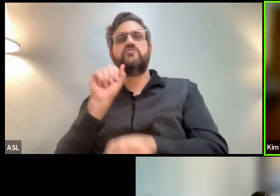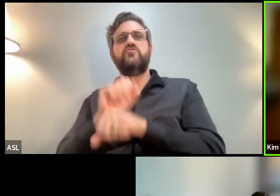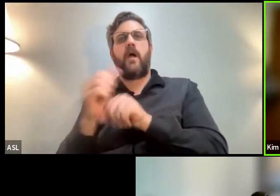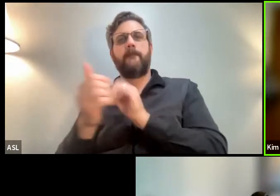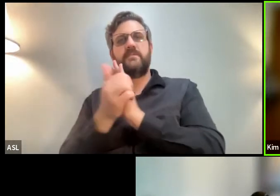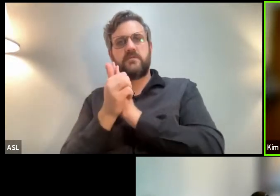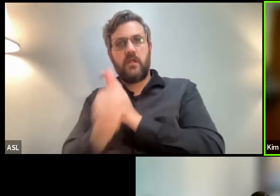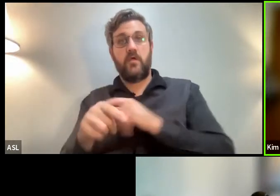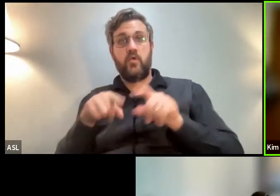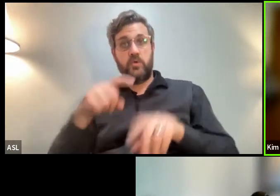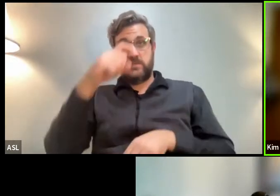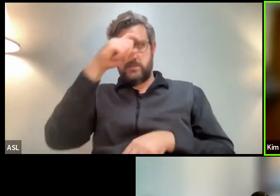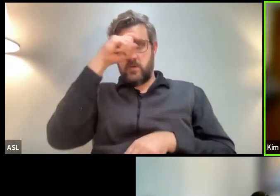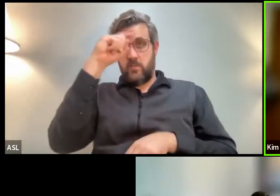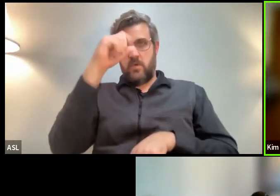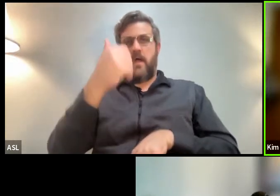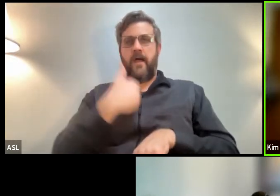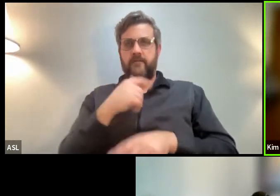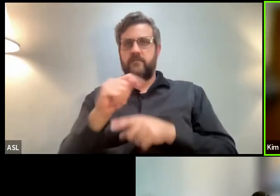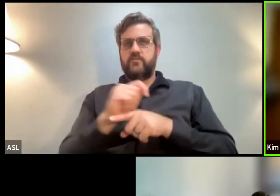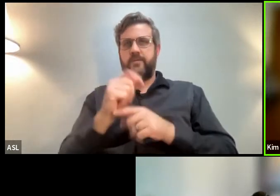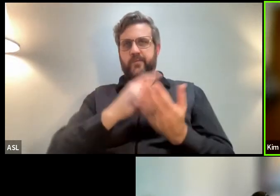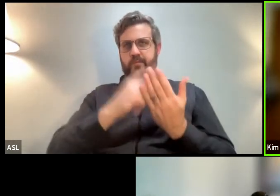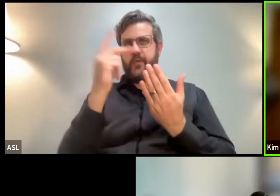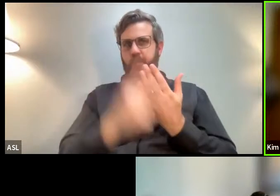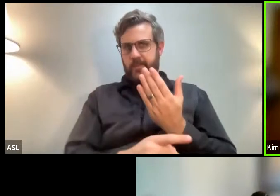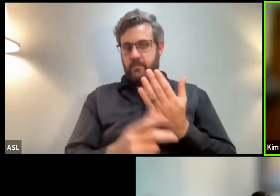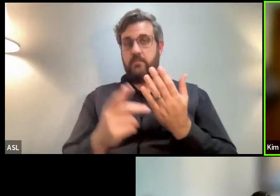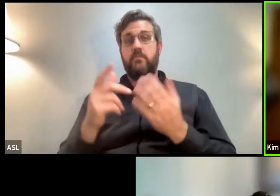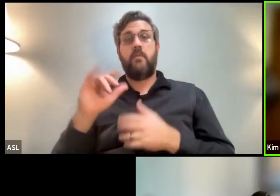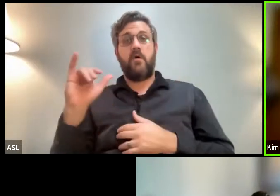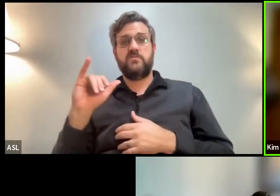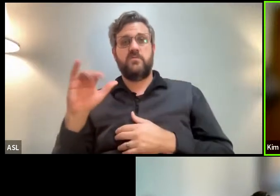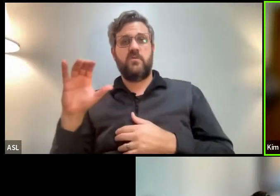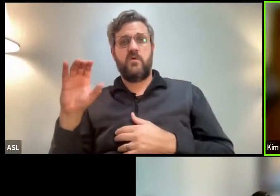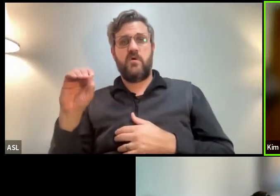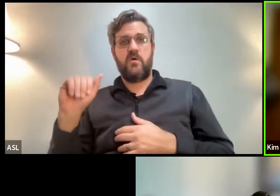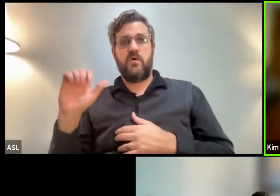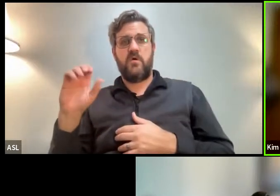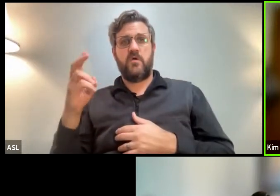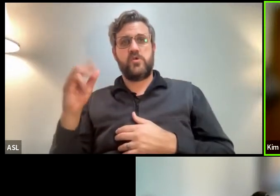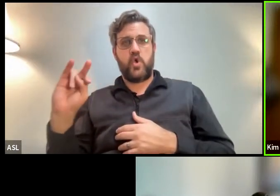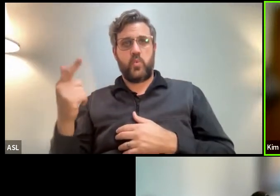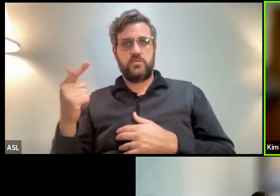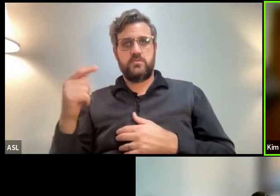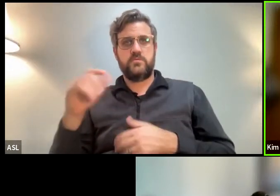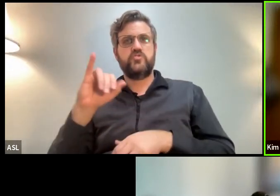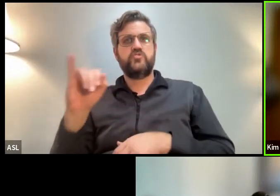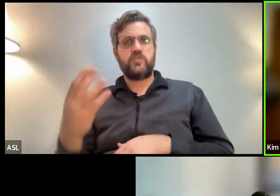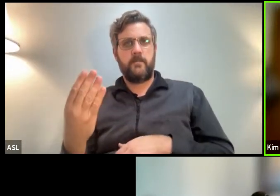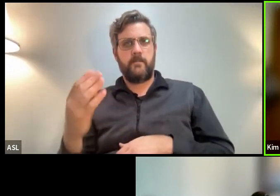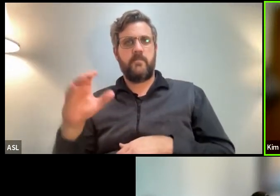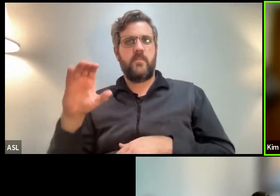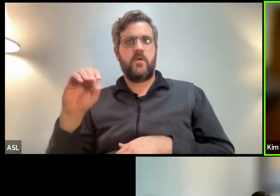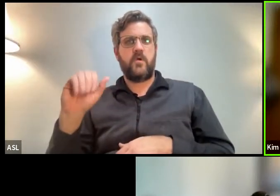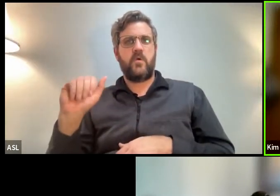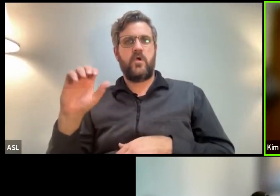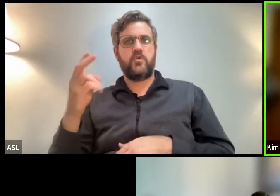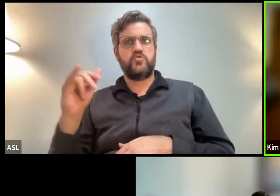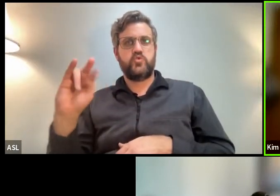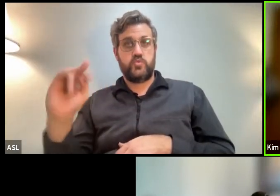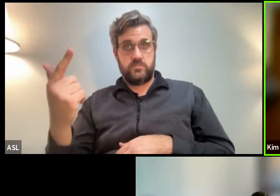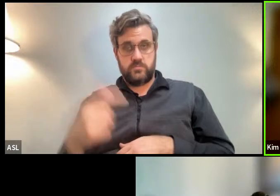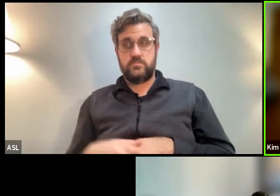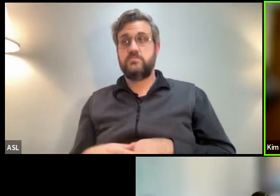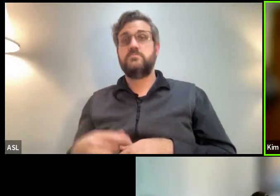over the summer that occur. And then there's coaching, job coaching that occurs as well. We also connect with a